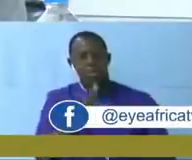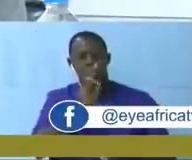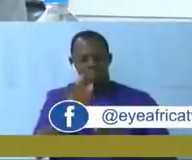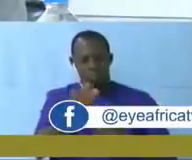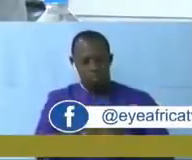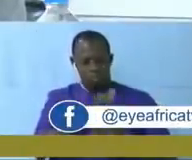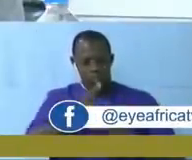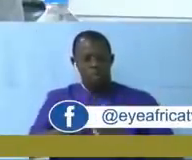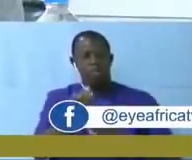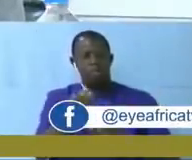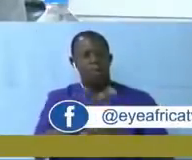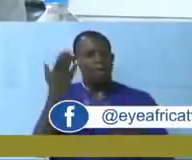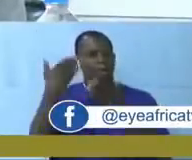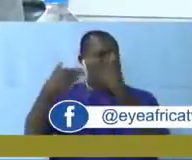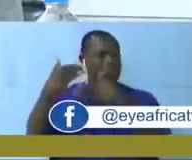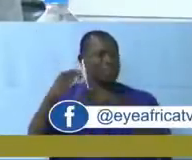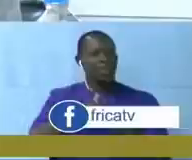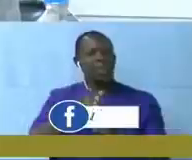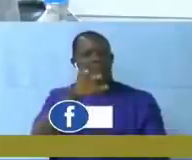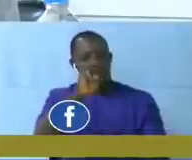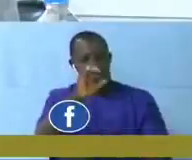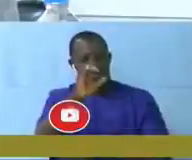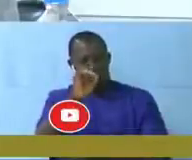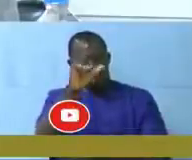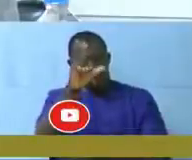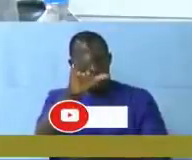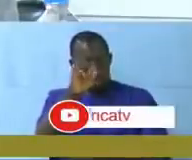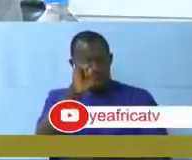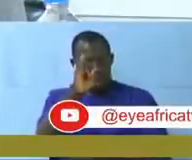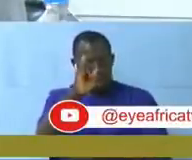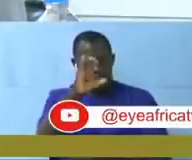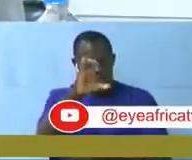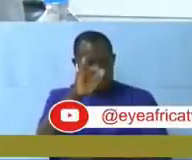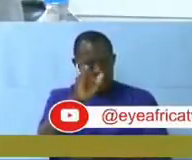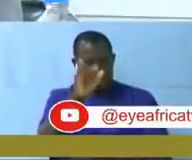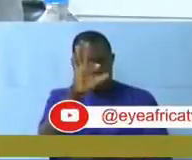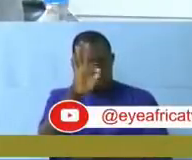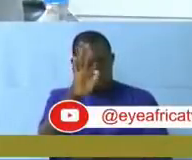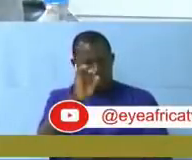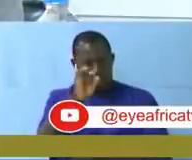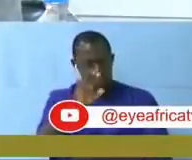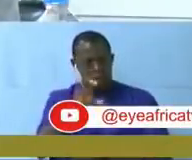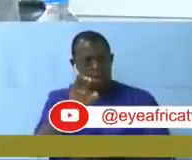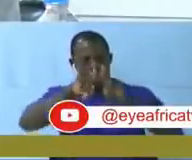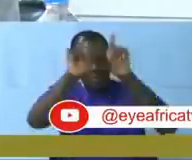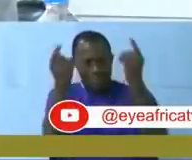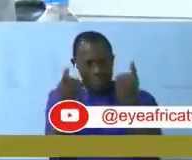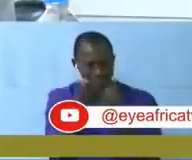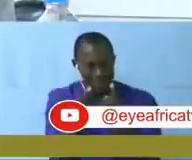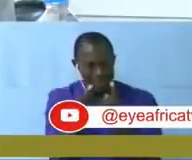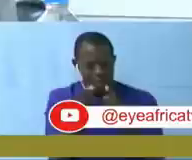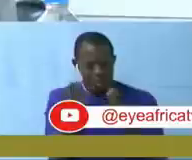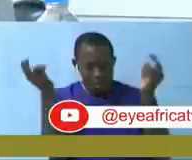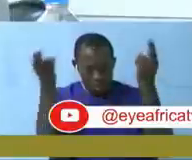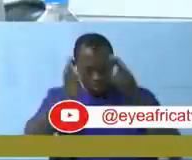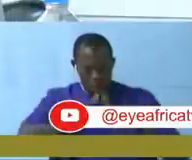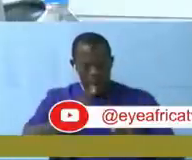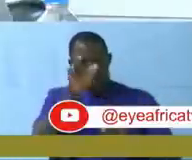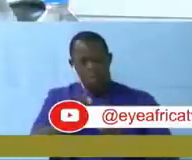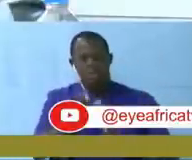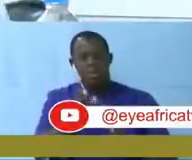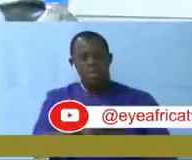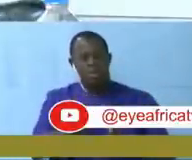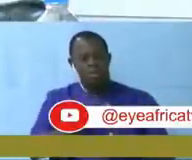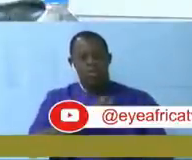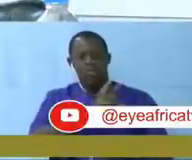former Solicitor General. And I know you really were very concerned about the independence